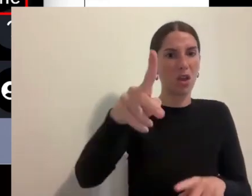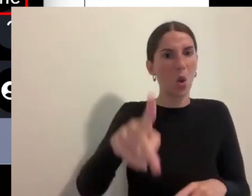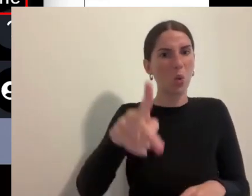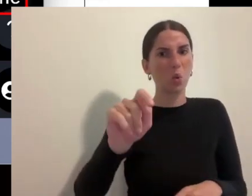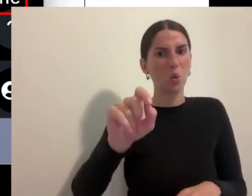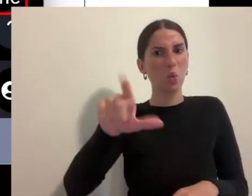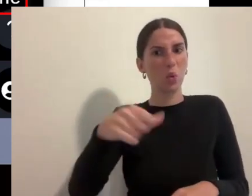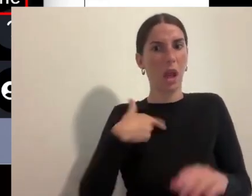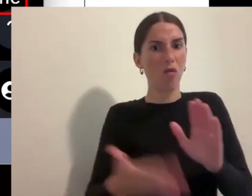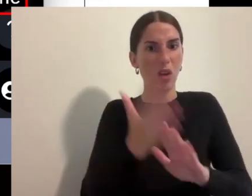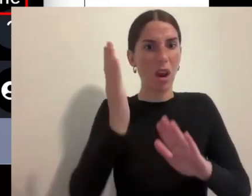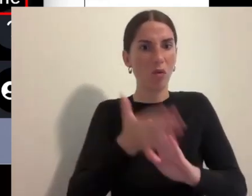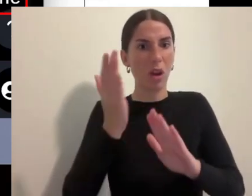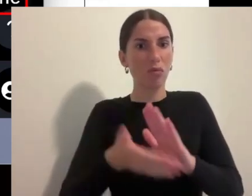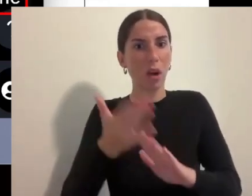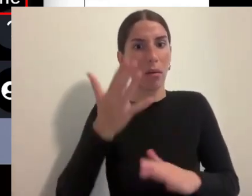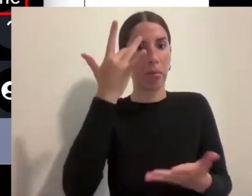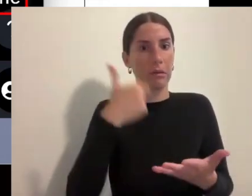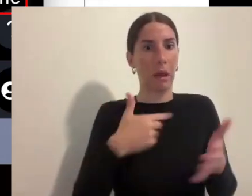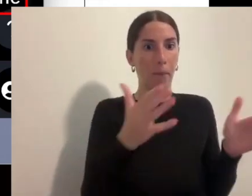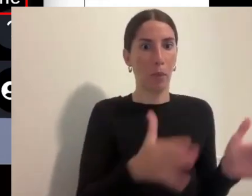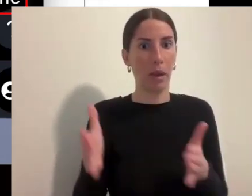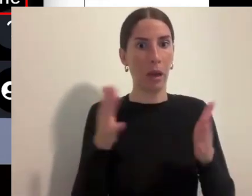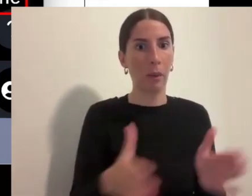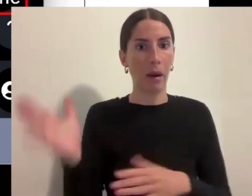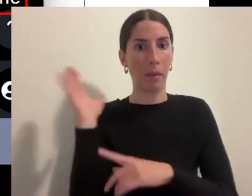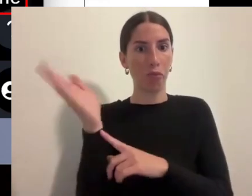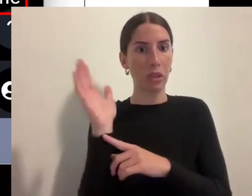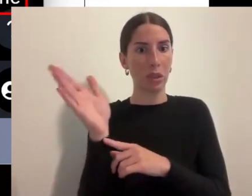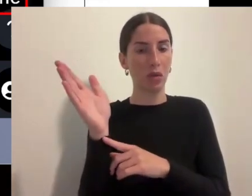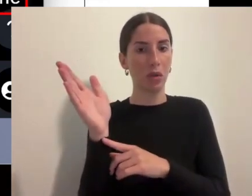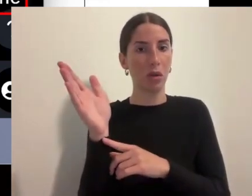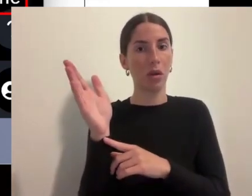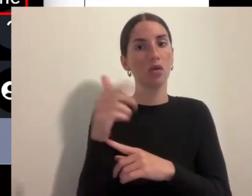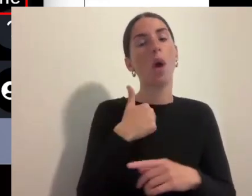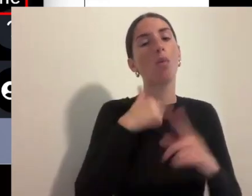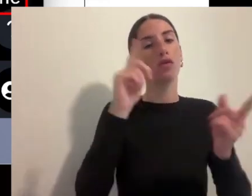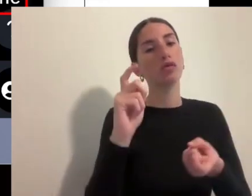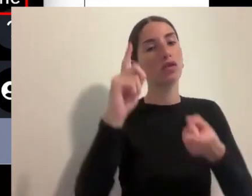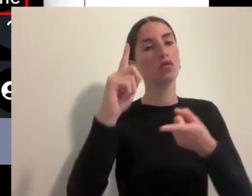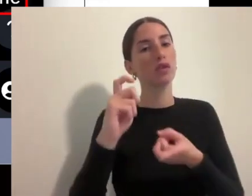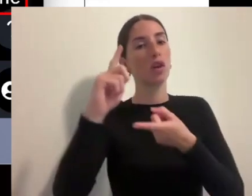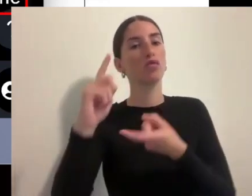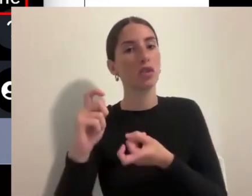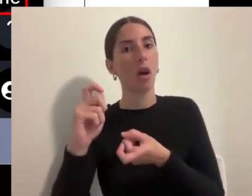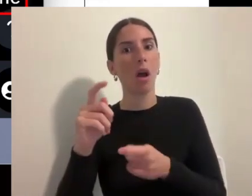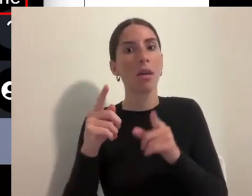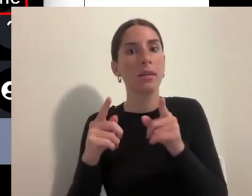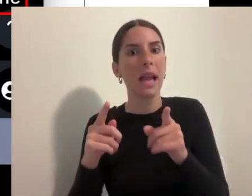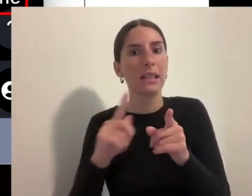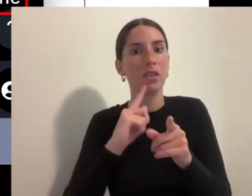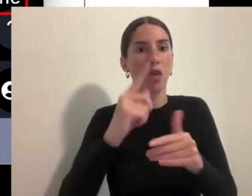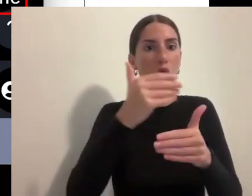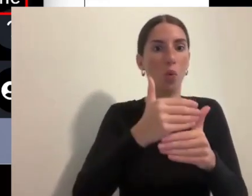had running on my computer, because I was preparing a presentation, and so I was taking some screenshots. This one is the Windows